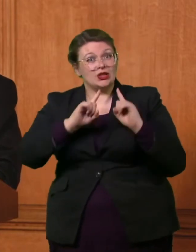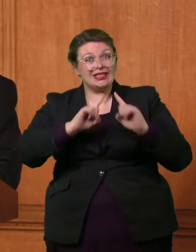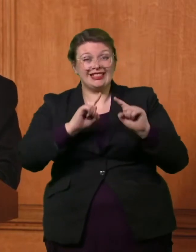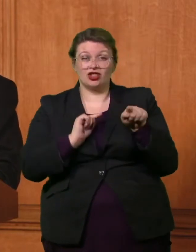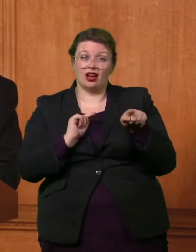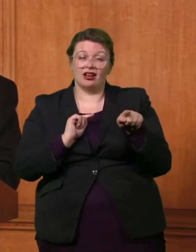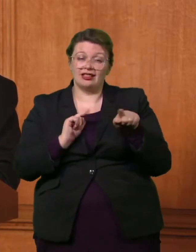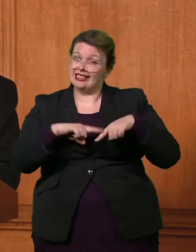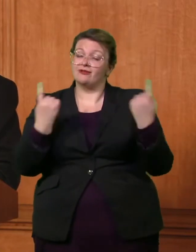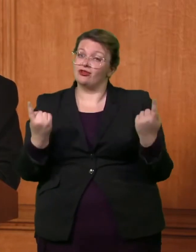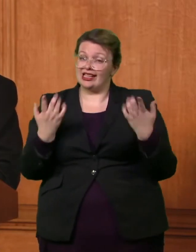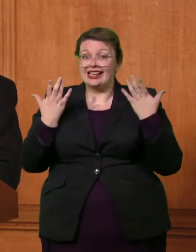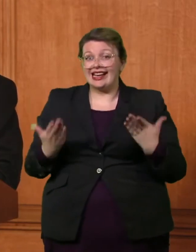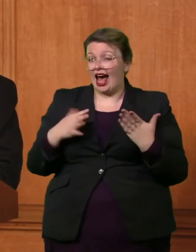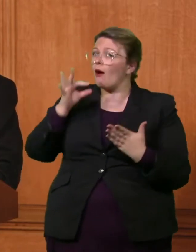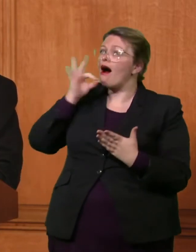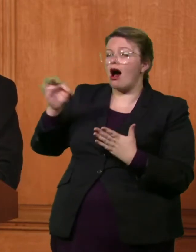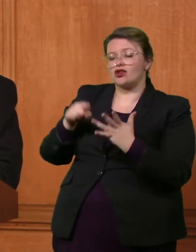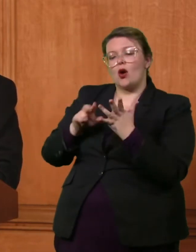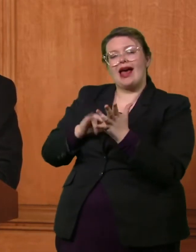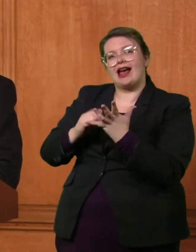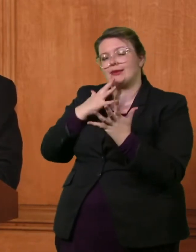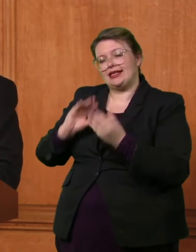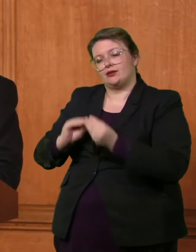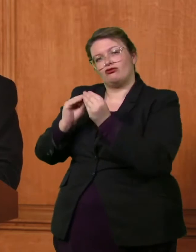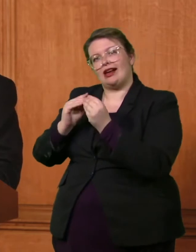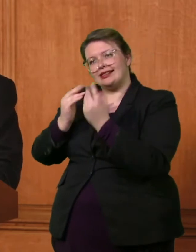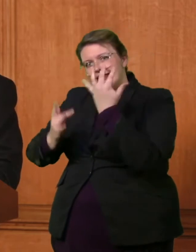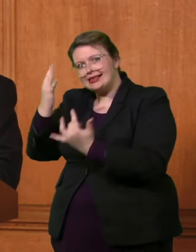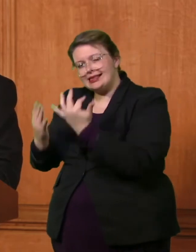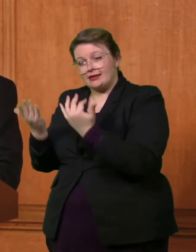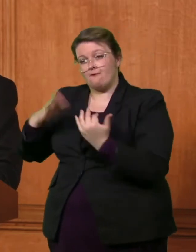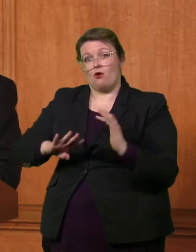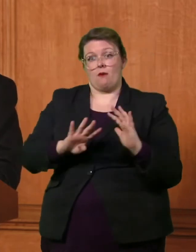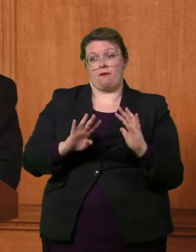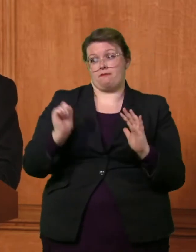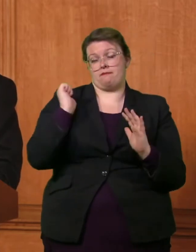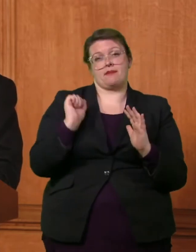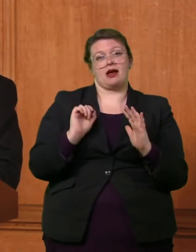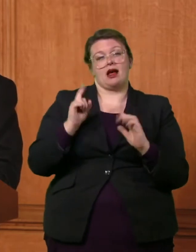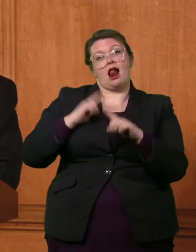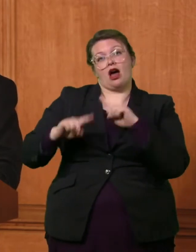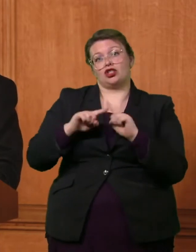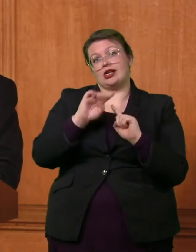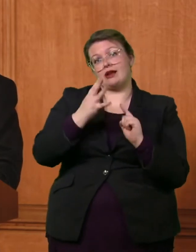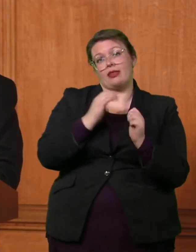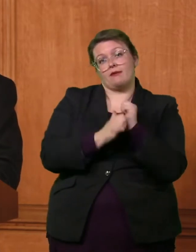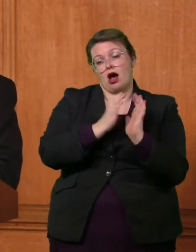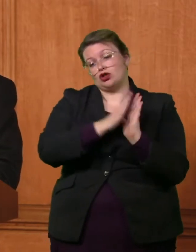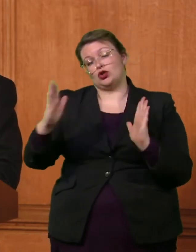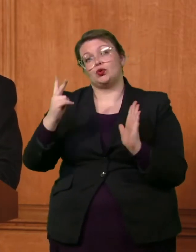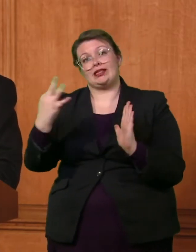data on teachers for the period 9th of March last year to the 28th of December, the figures for